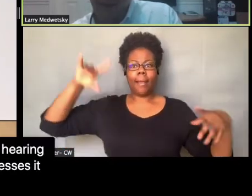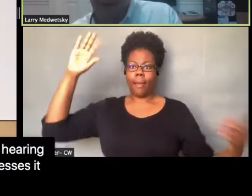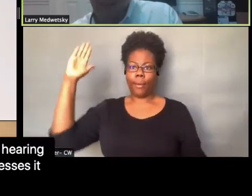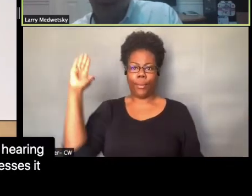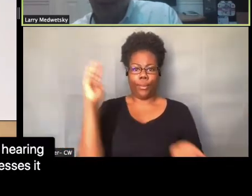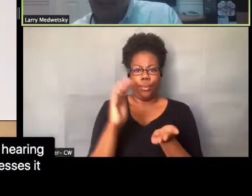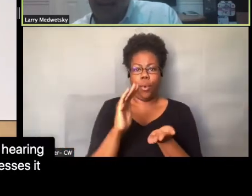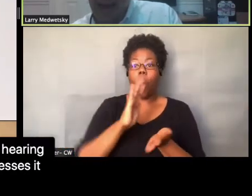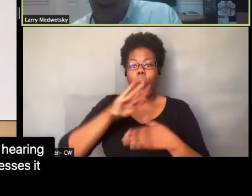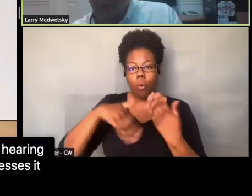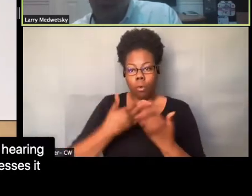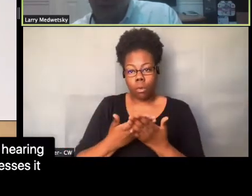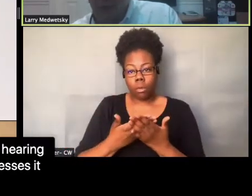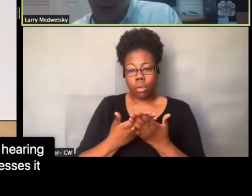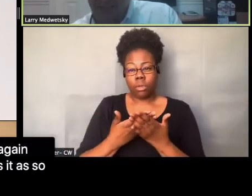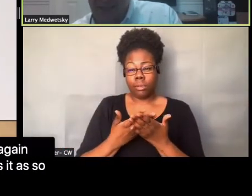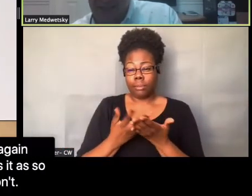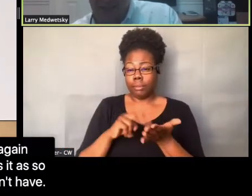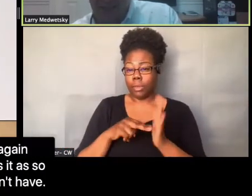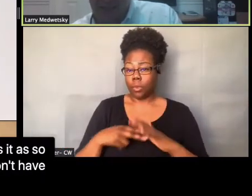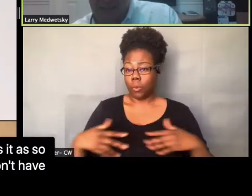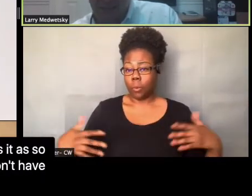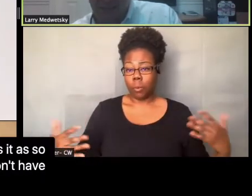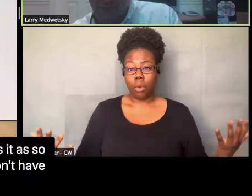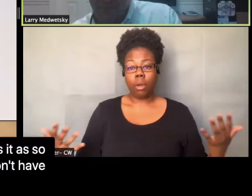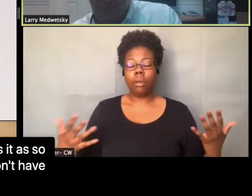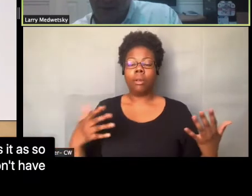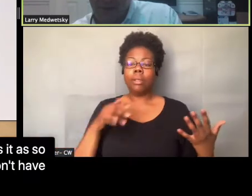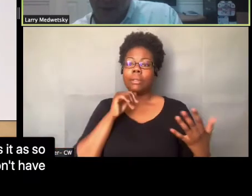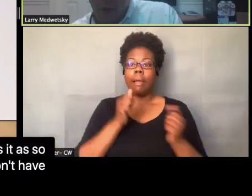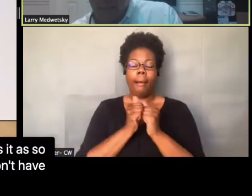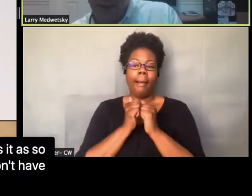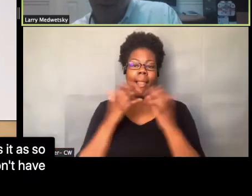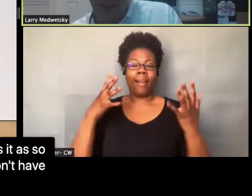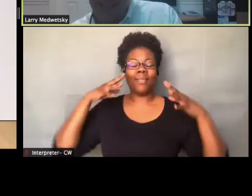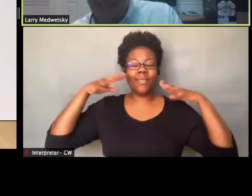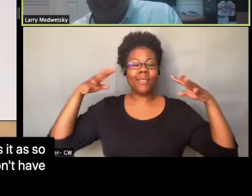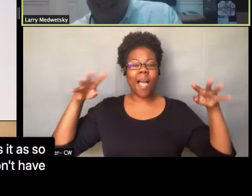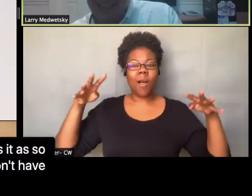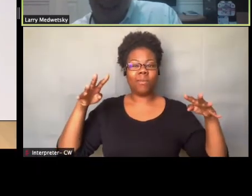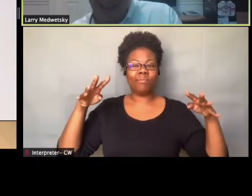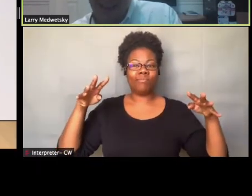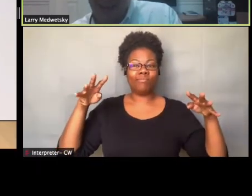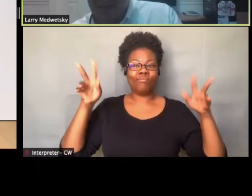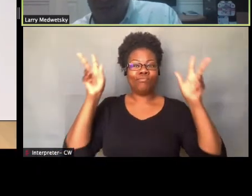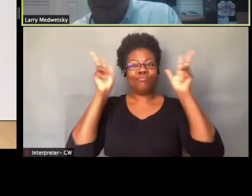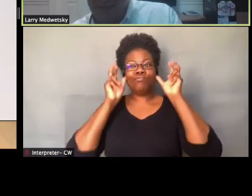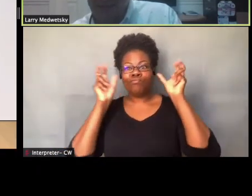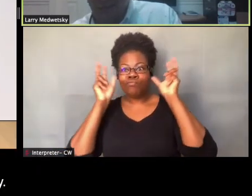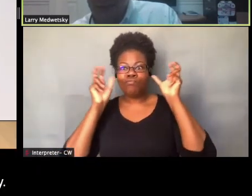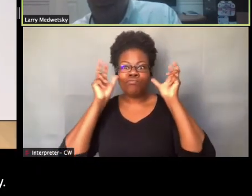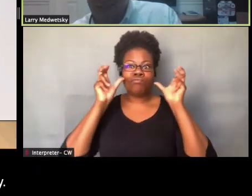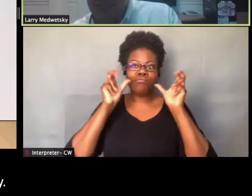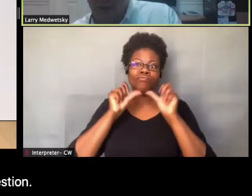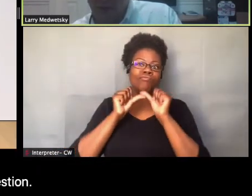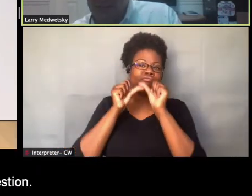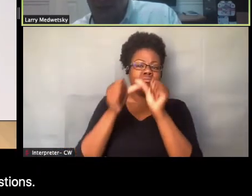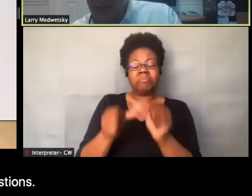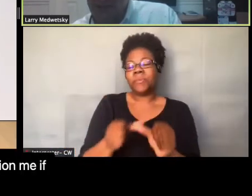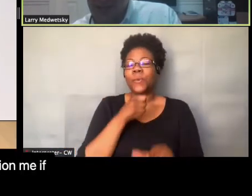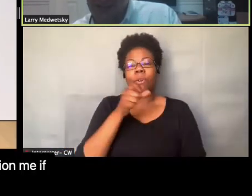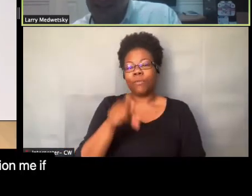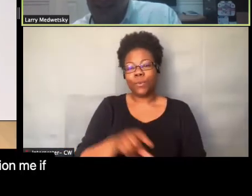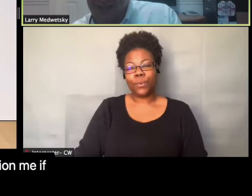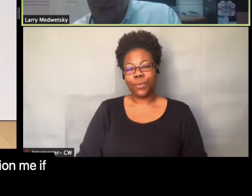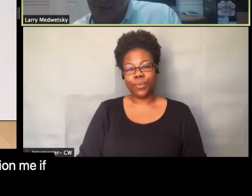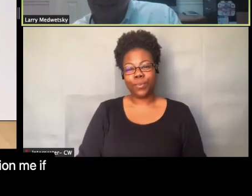have much sound. You don't have to listen to that. By the way, it's not exactly, if somebody questioned me and say, oh, this